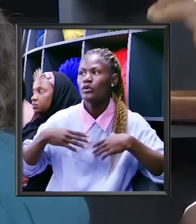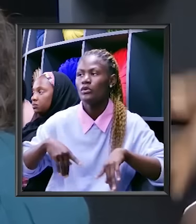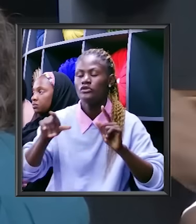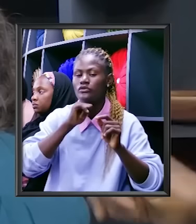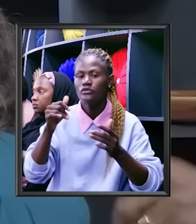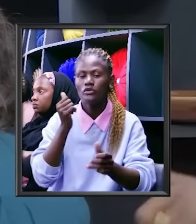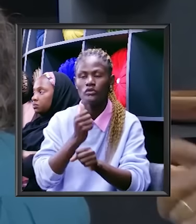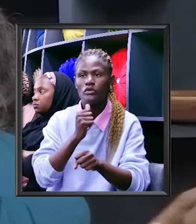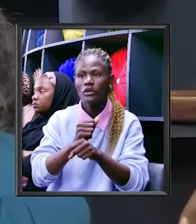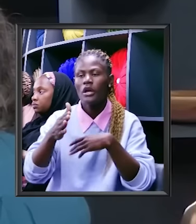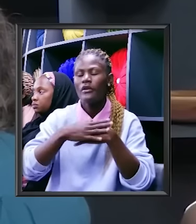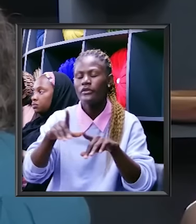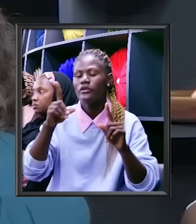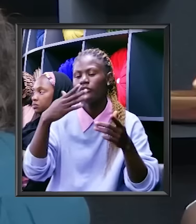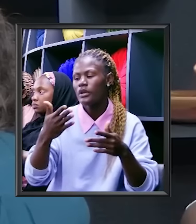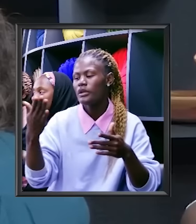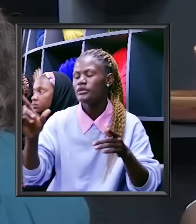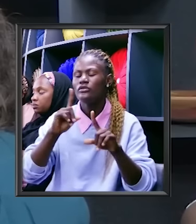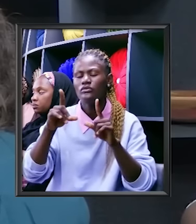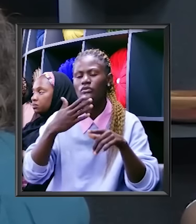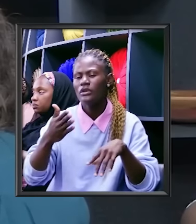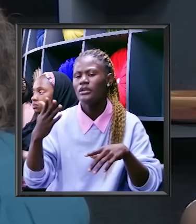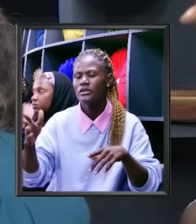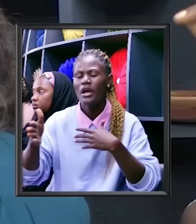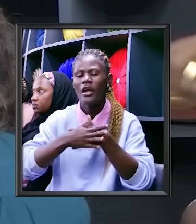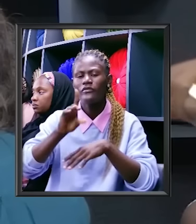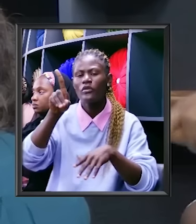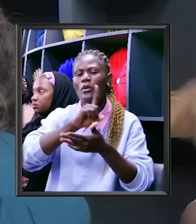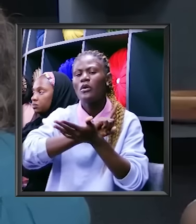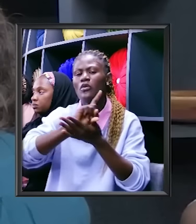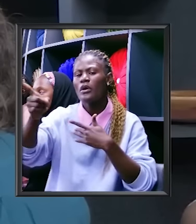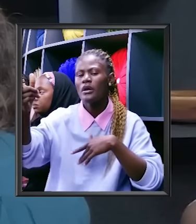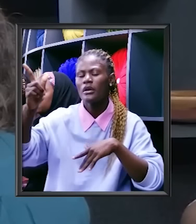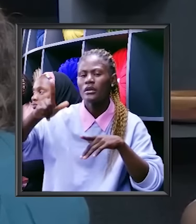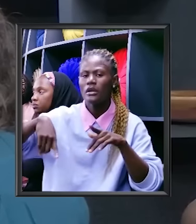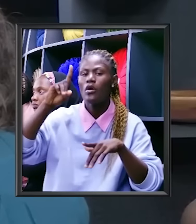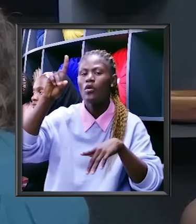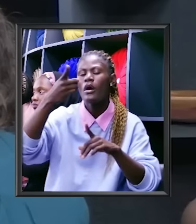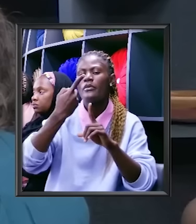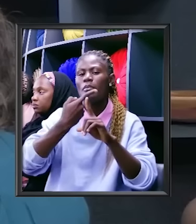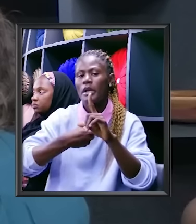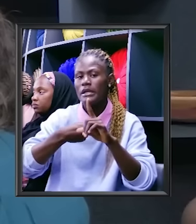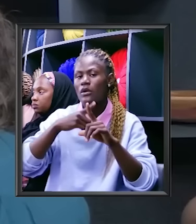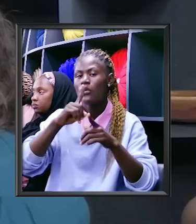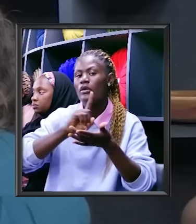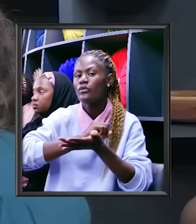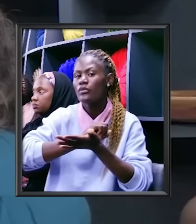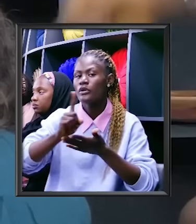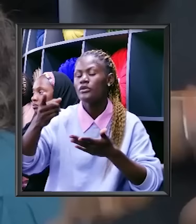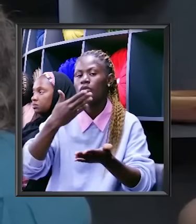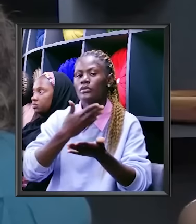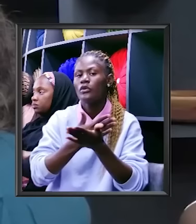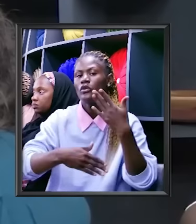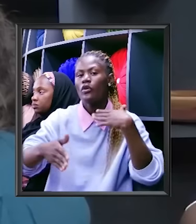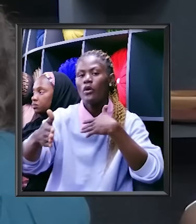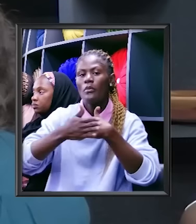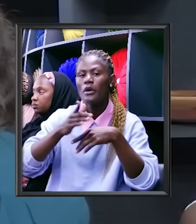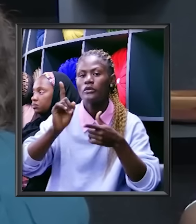So I do that thing, do that thing, do that thing. Okay. After about a week later, after 1 month, 1 week later, the money come back to my